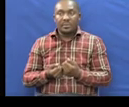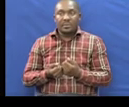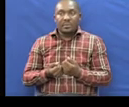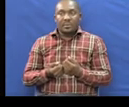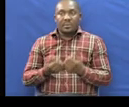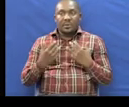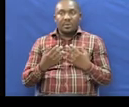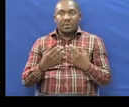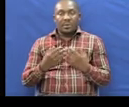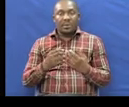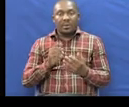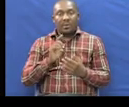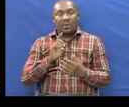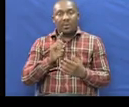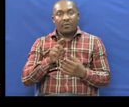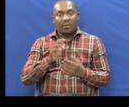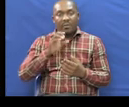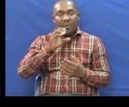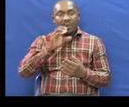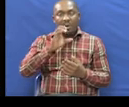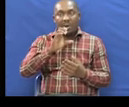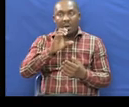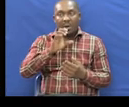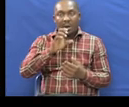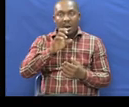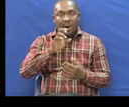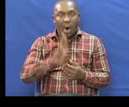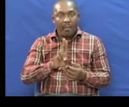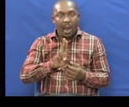Also, this is unstable configuration.